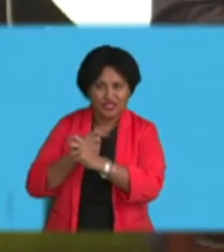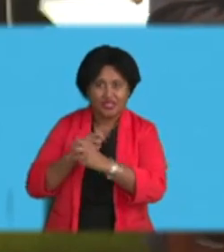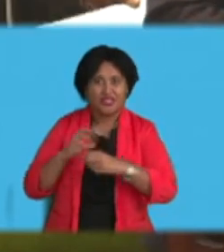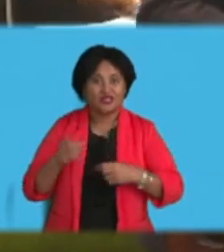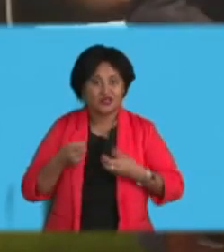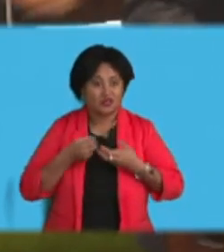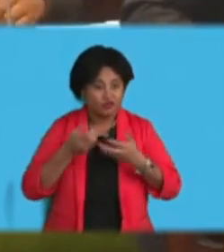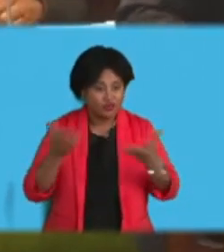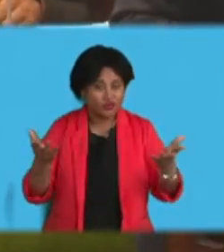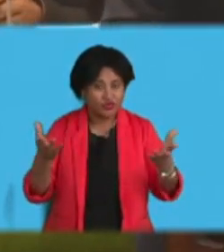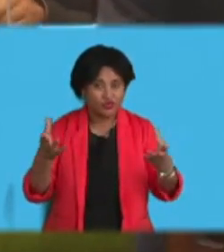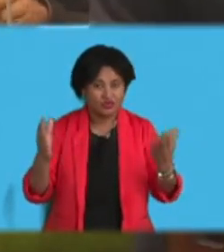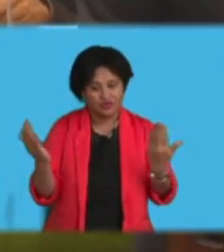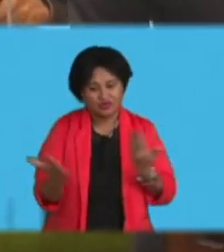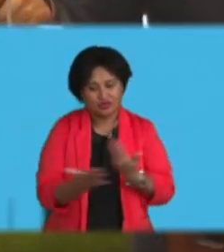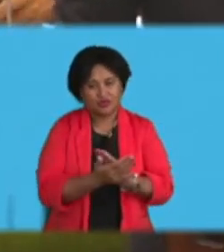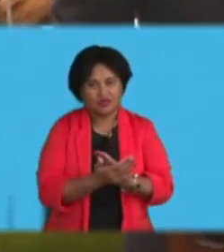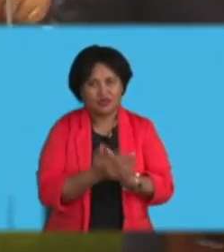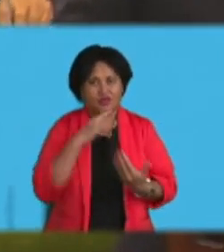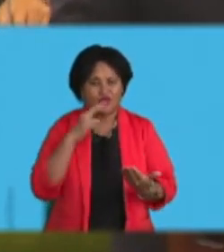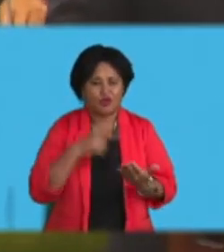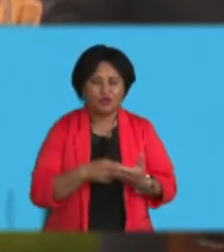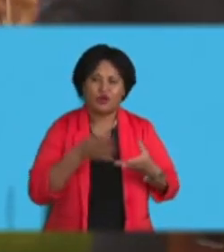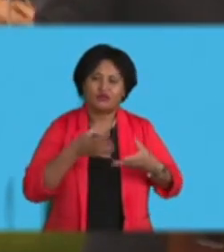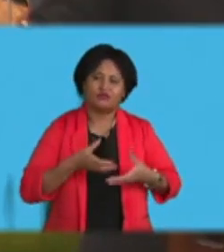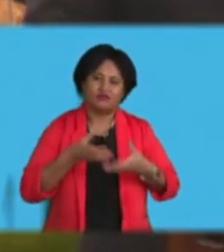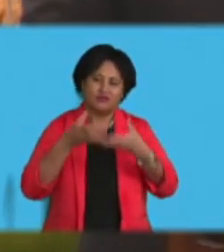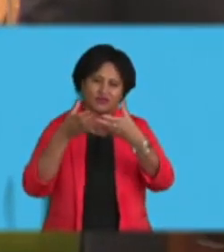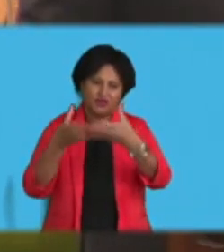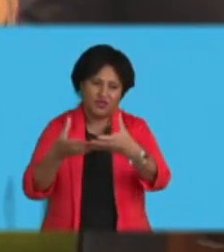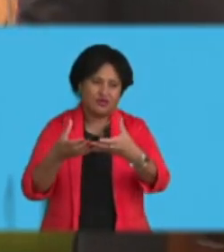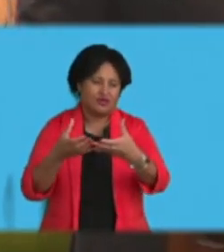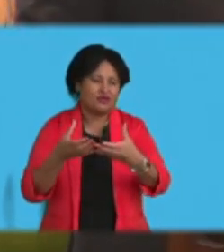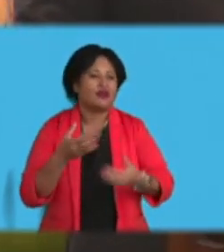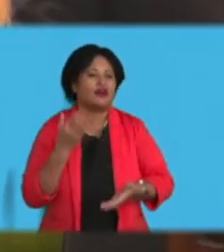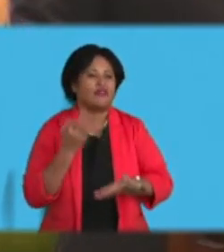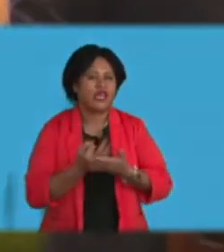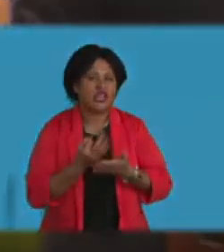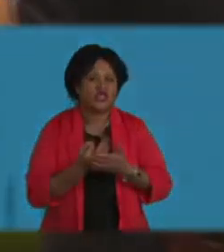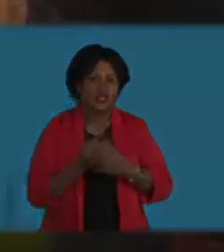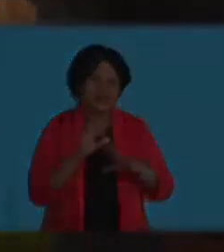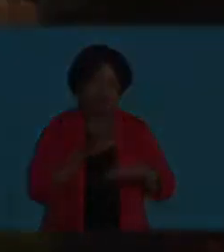I present this short report on the financial sector stability review for Fiji. Thank you, Madam Speaker.